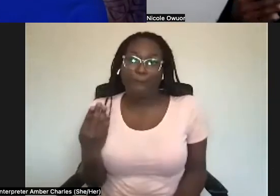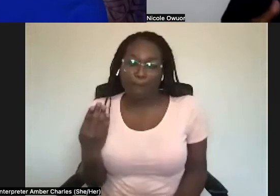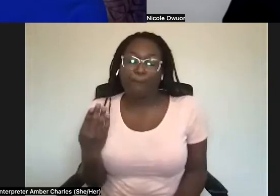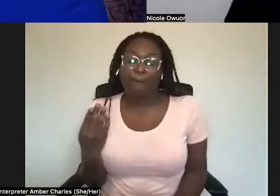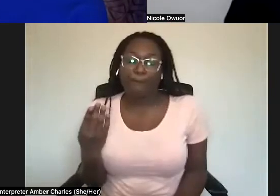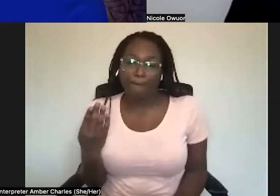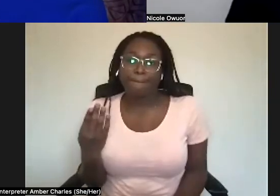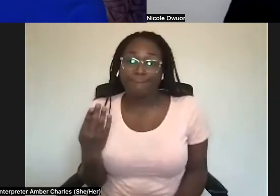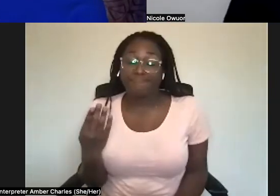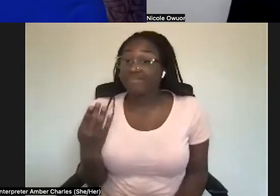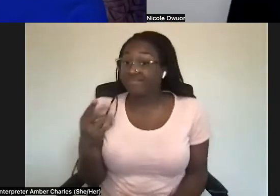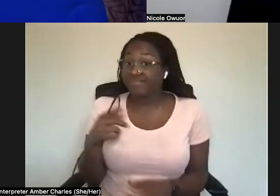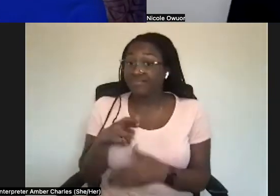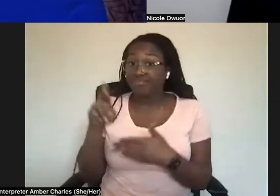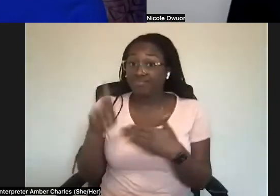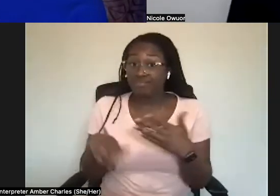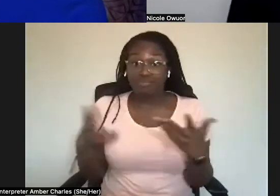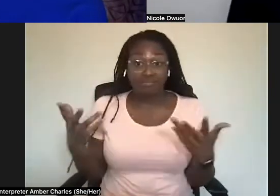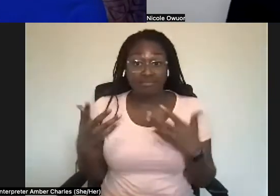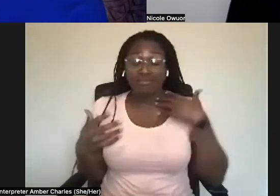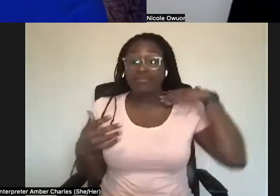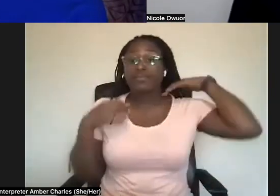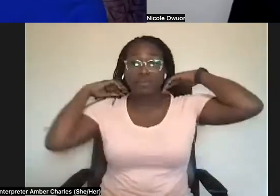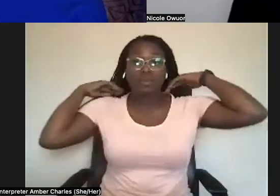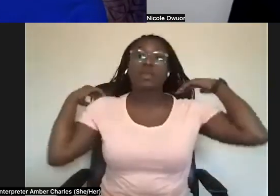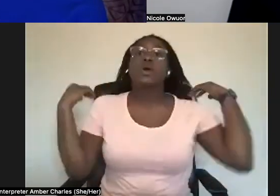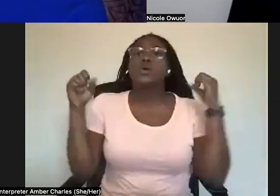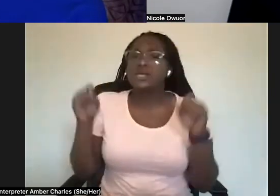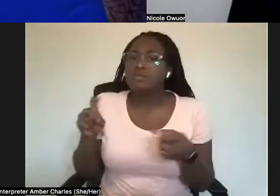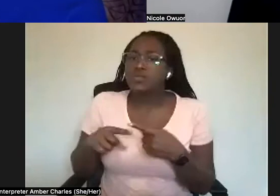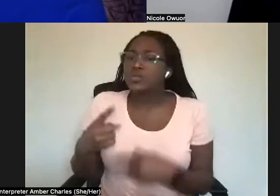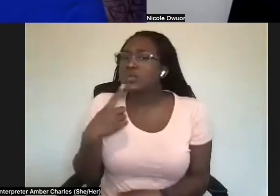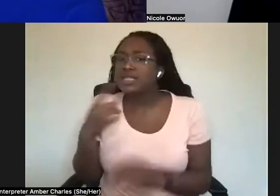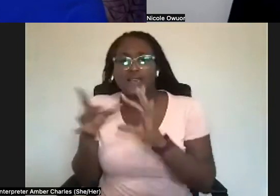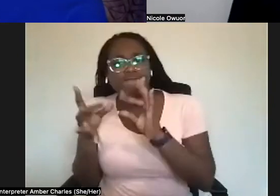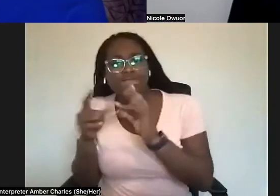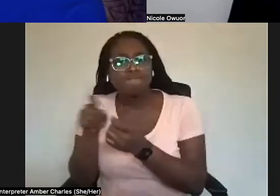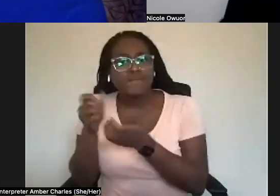as a result, I was able to say certain things. I was able to